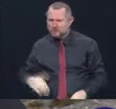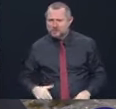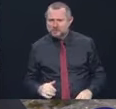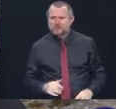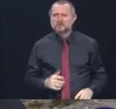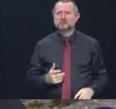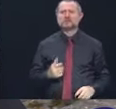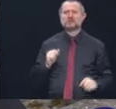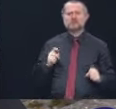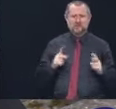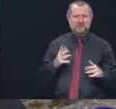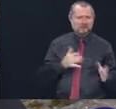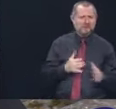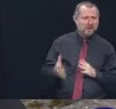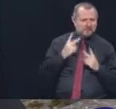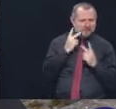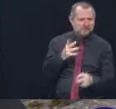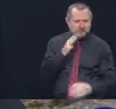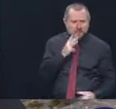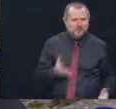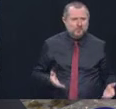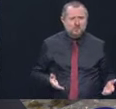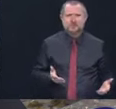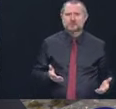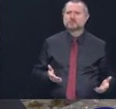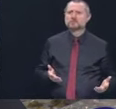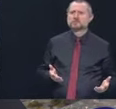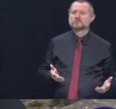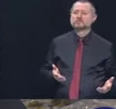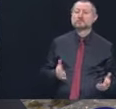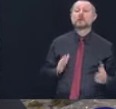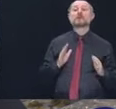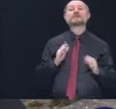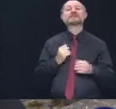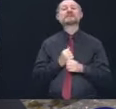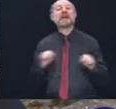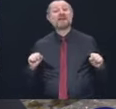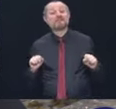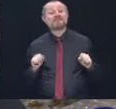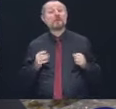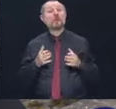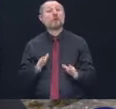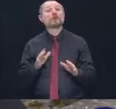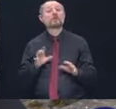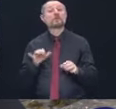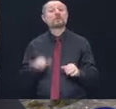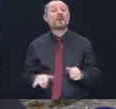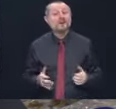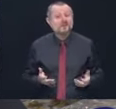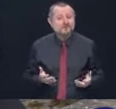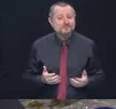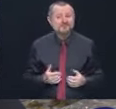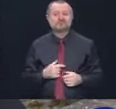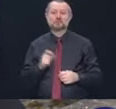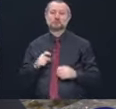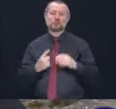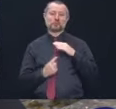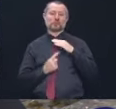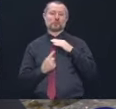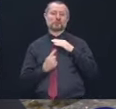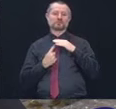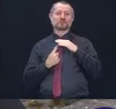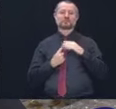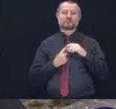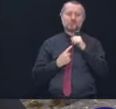going to be with their mother. Safe is you should be quarantined, removed from